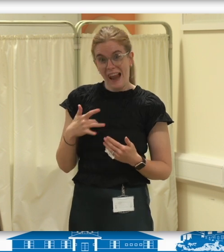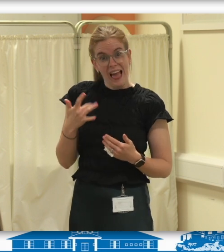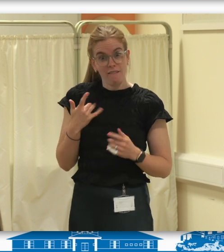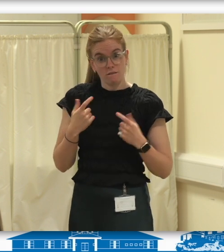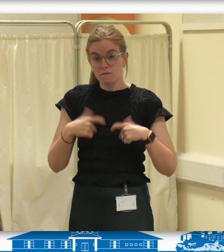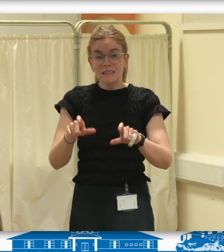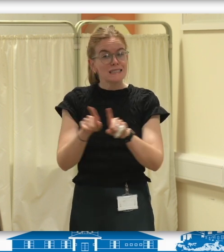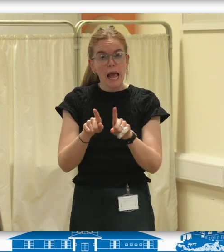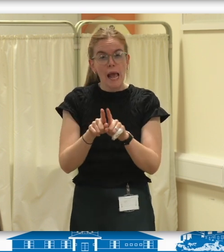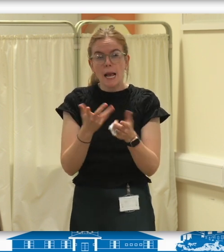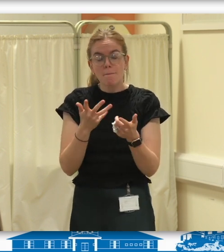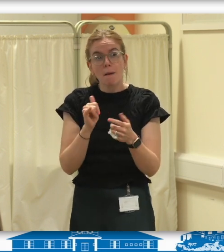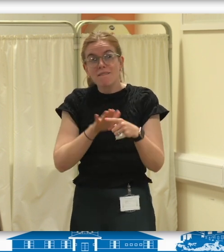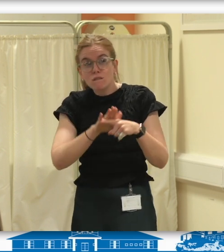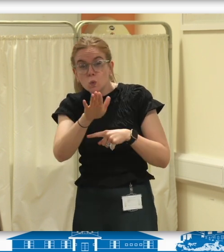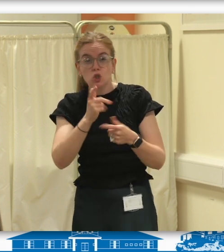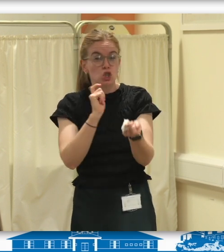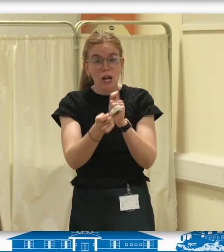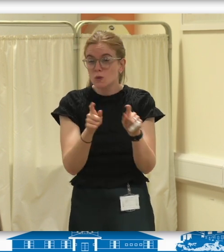potentially dreams for the future.